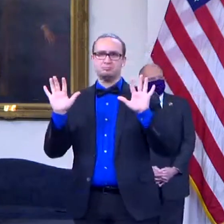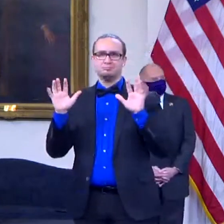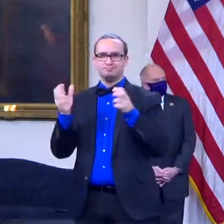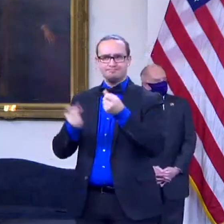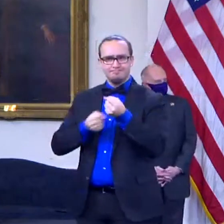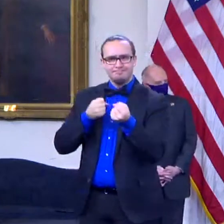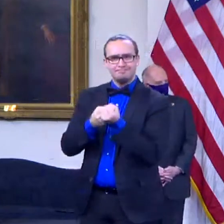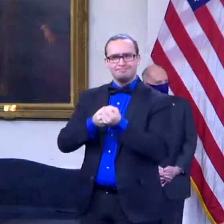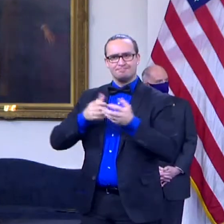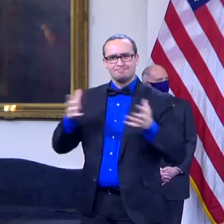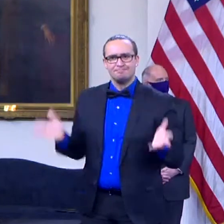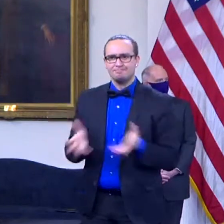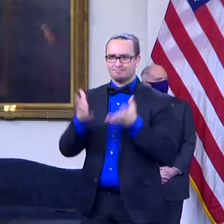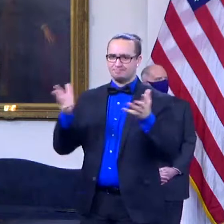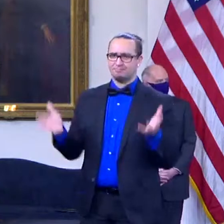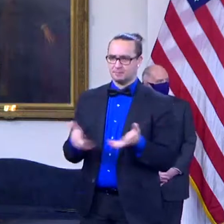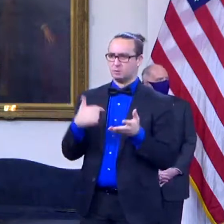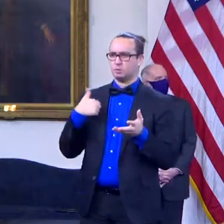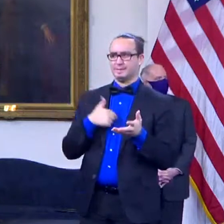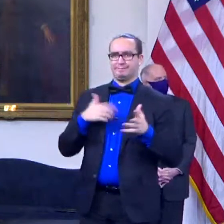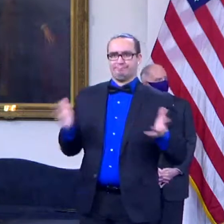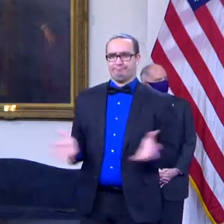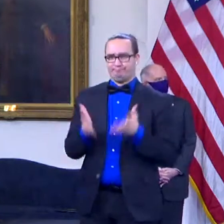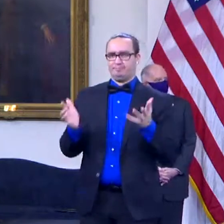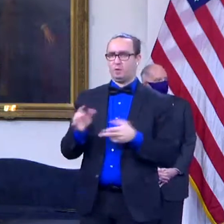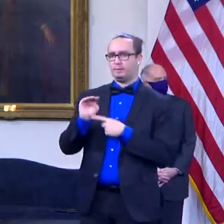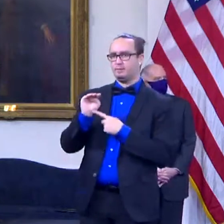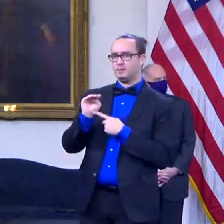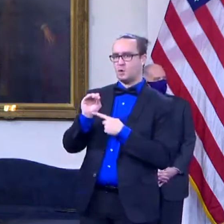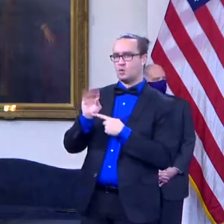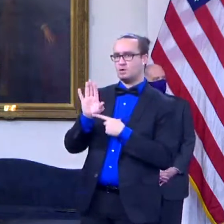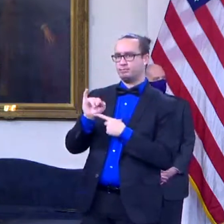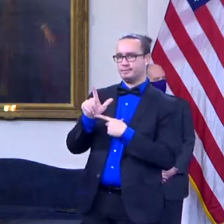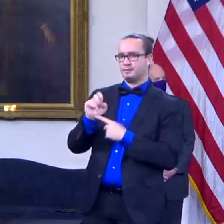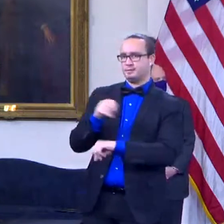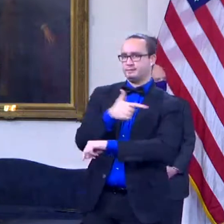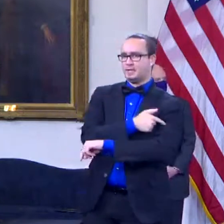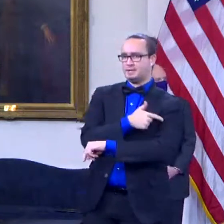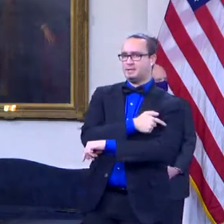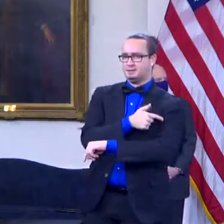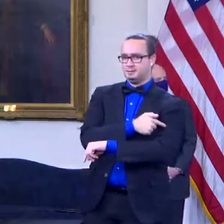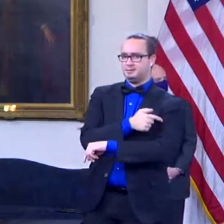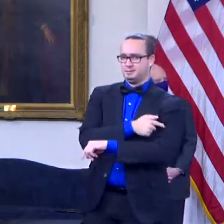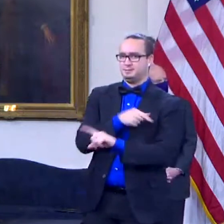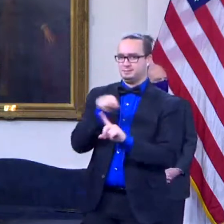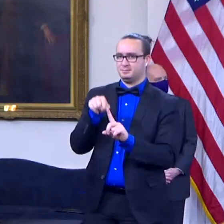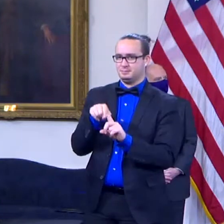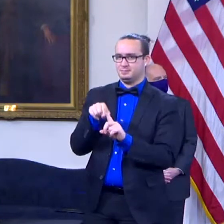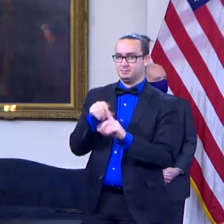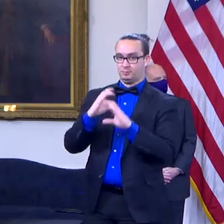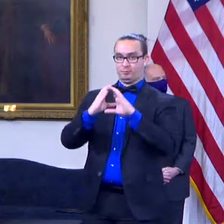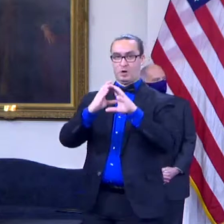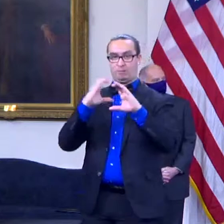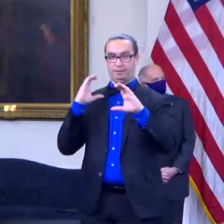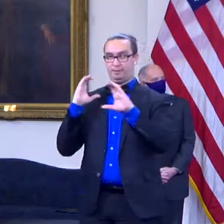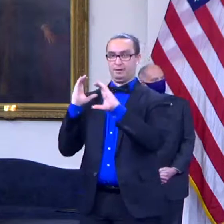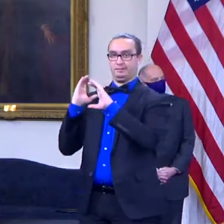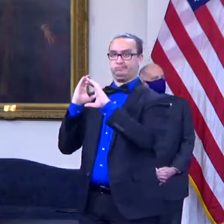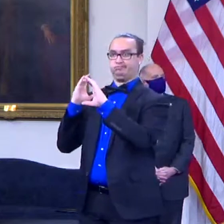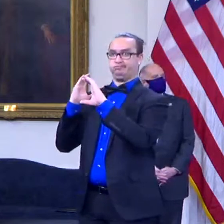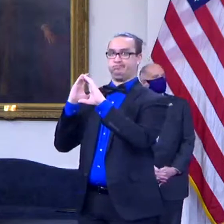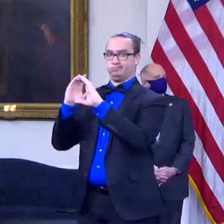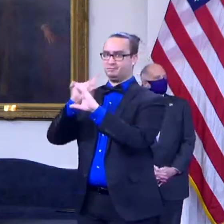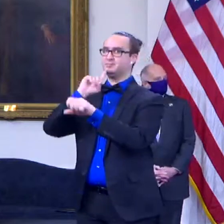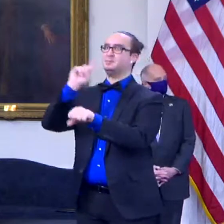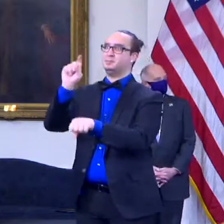vaccine. The vaccine trailer will actually bring vaccine with it to that location, and we plan to run that up and down the